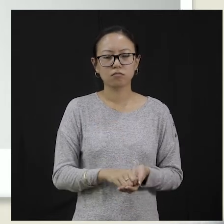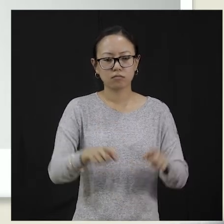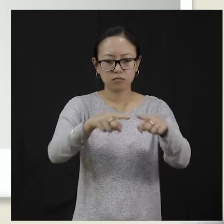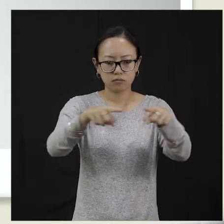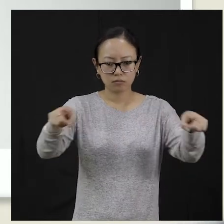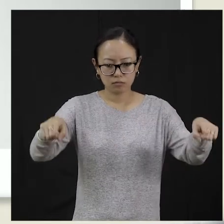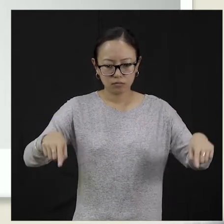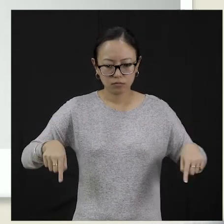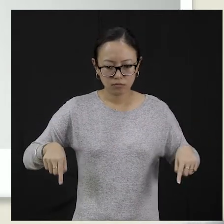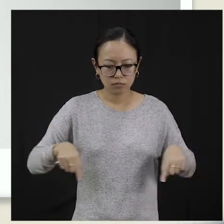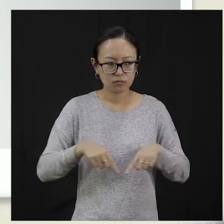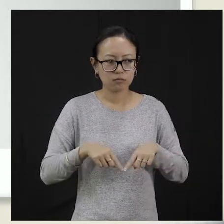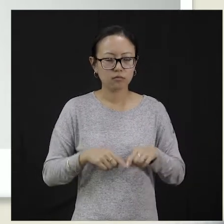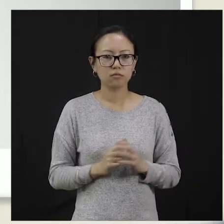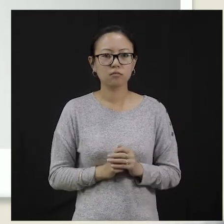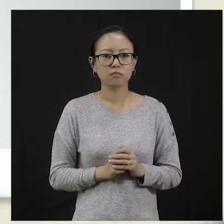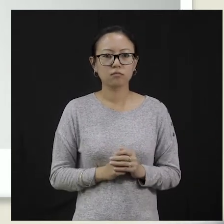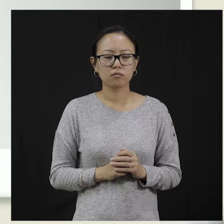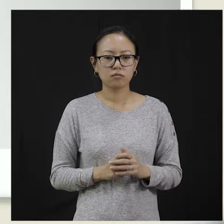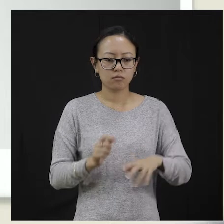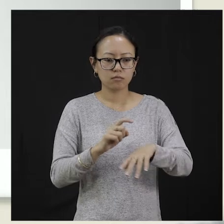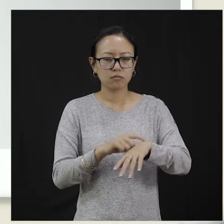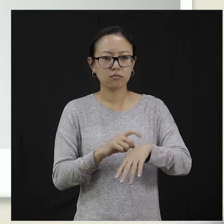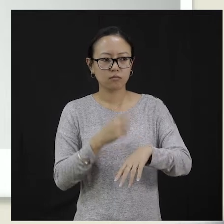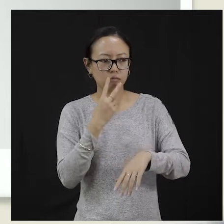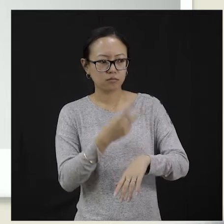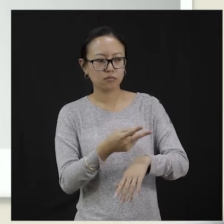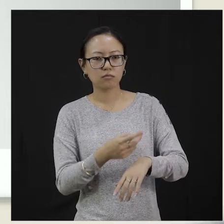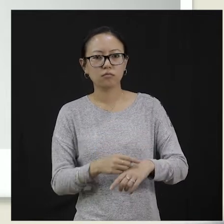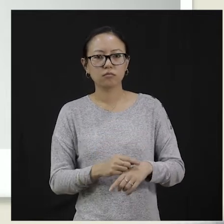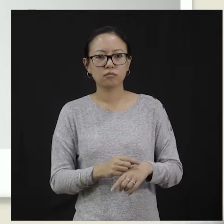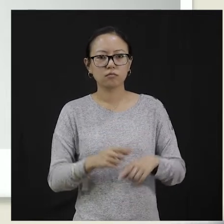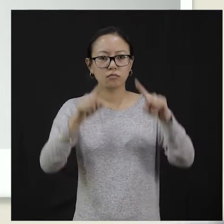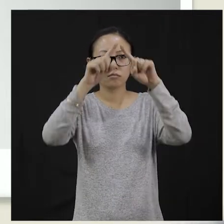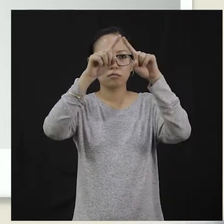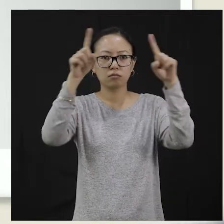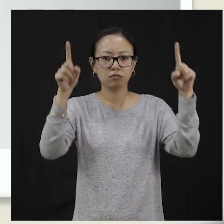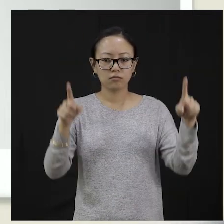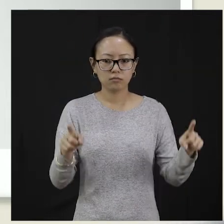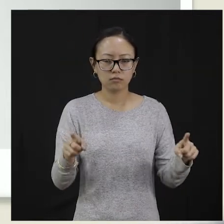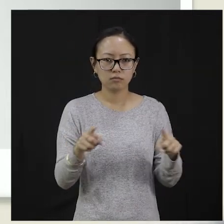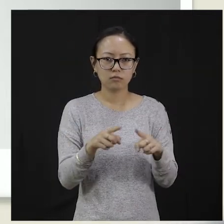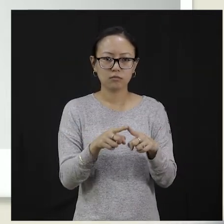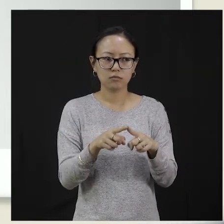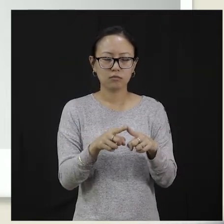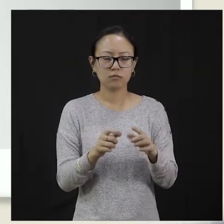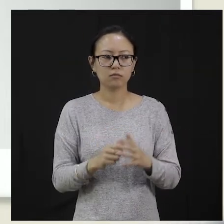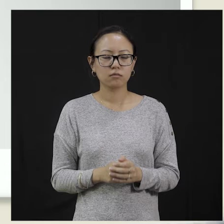shape. Then this clock is in which shape? Yes, it's square in shape.